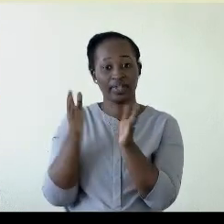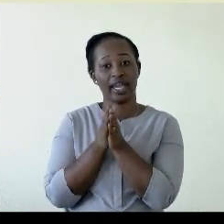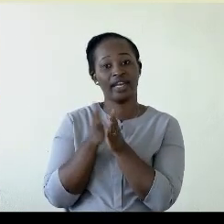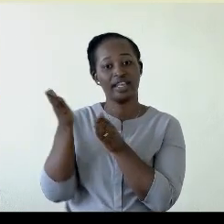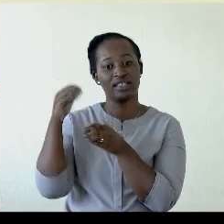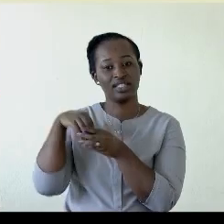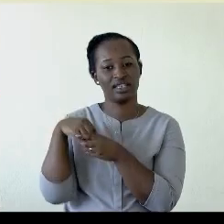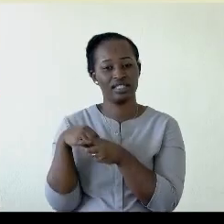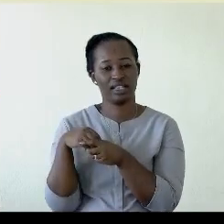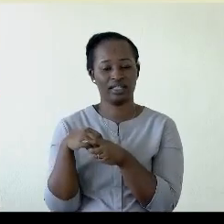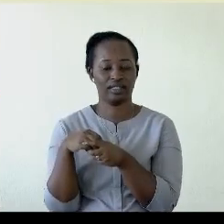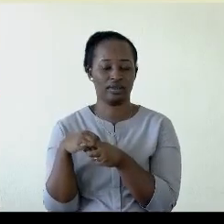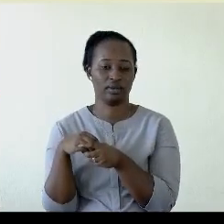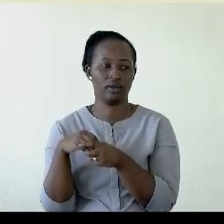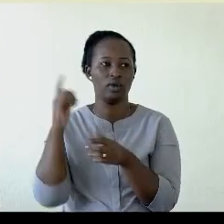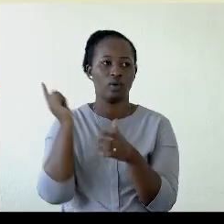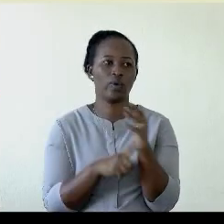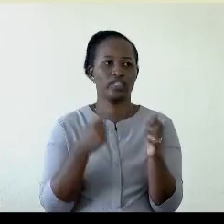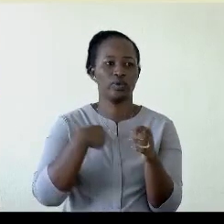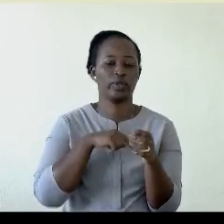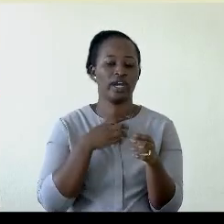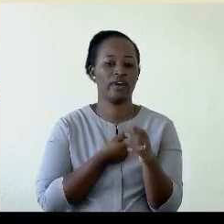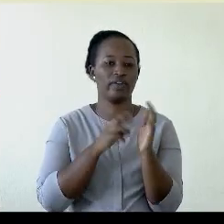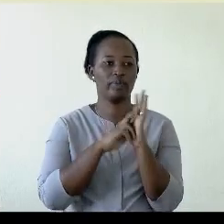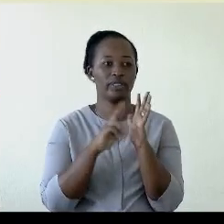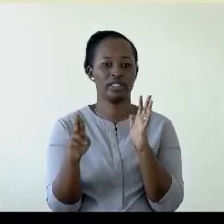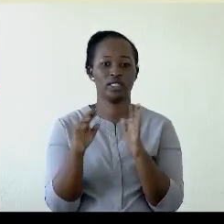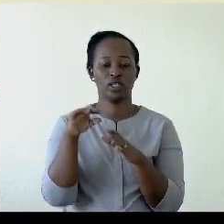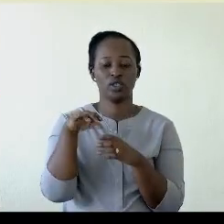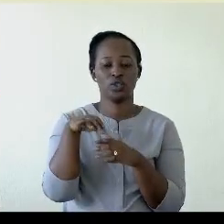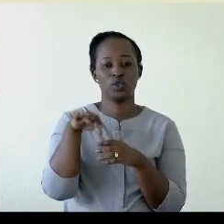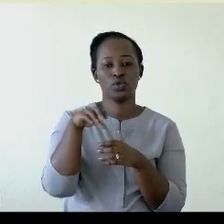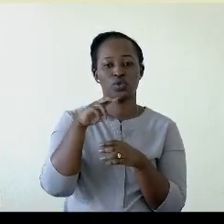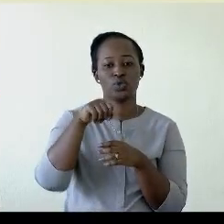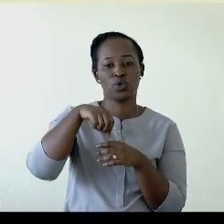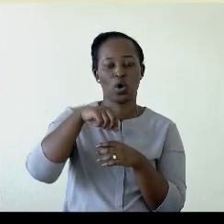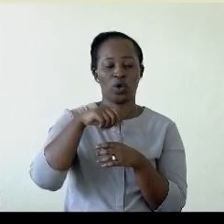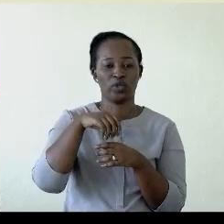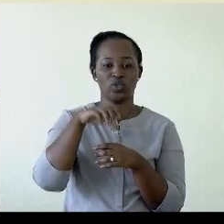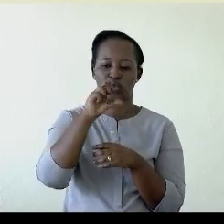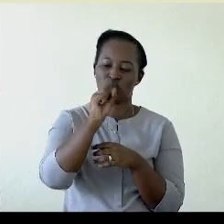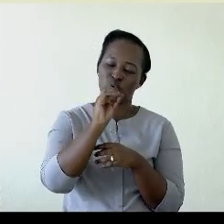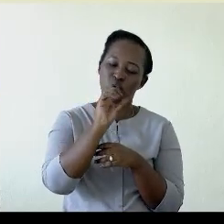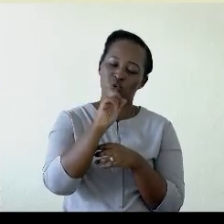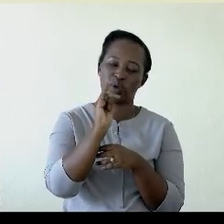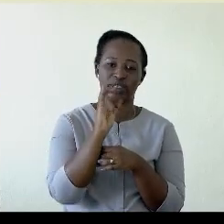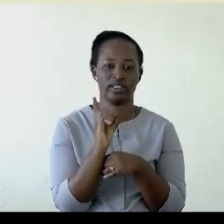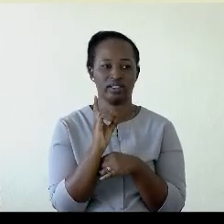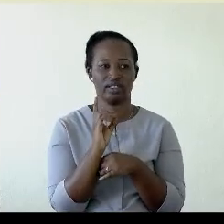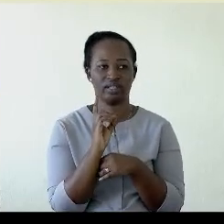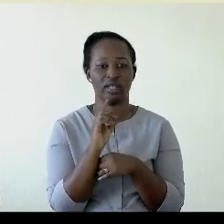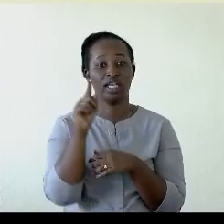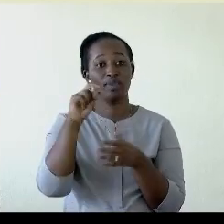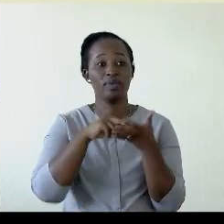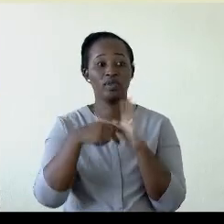this, what we have here, is representing the solute, the undissolved solute. And what does